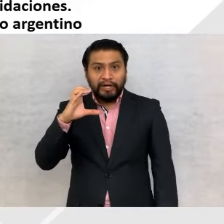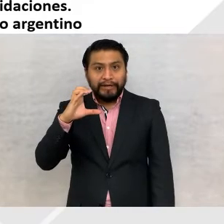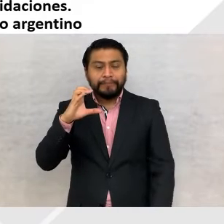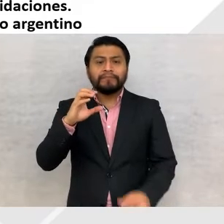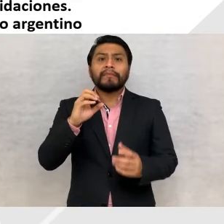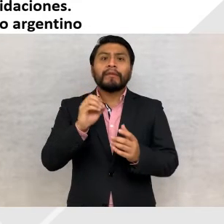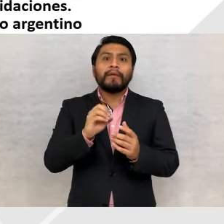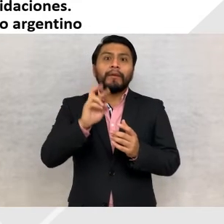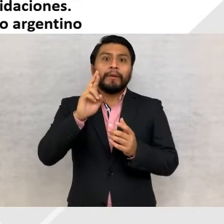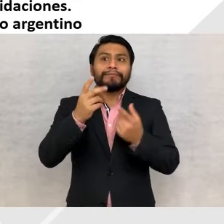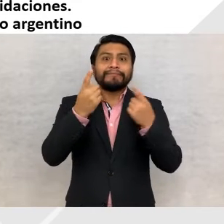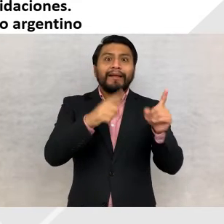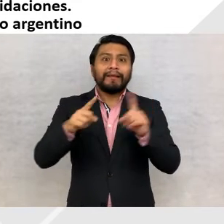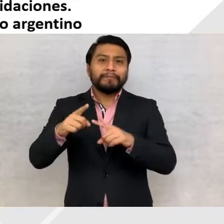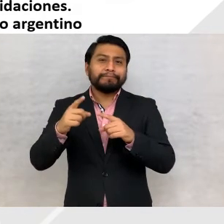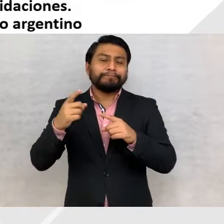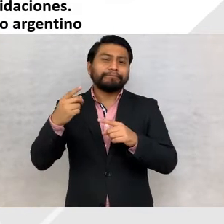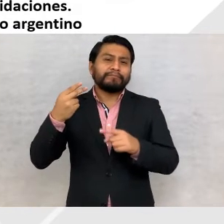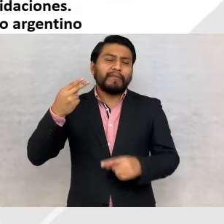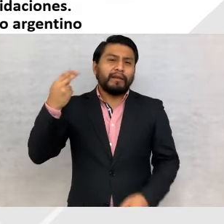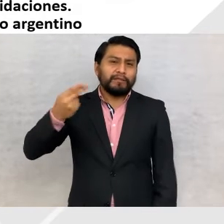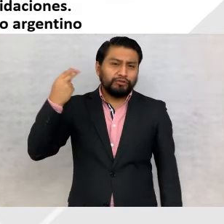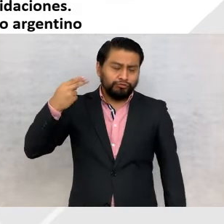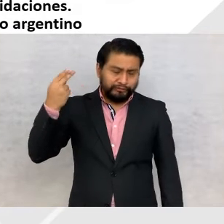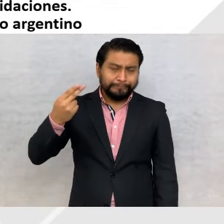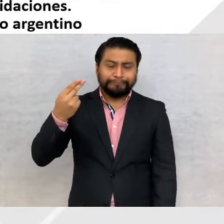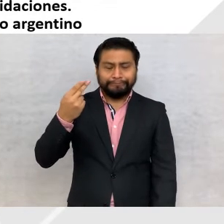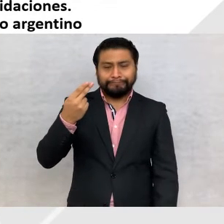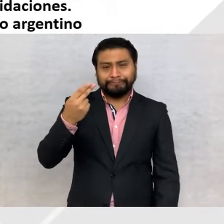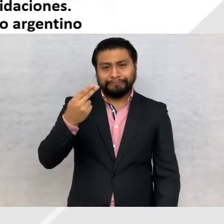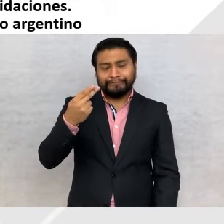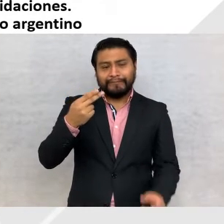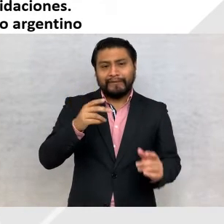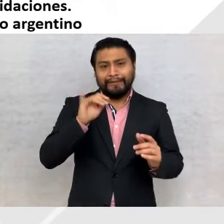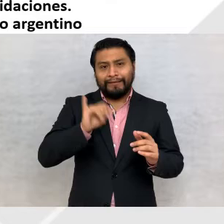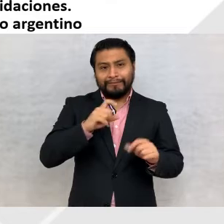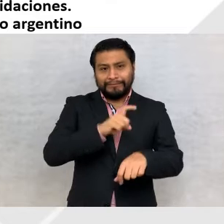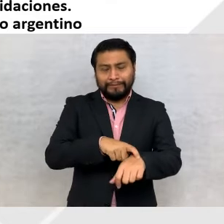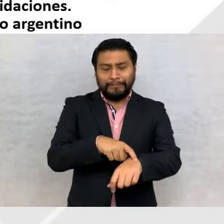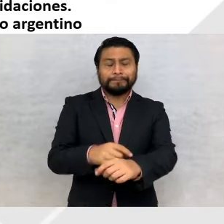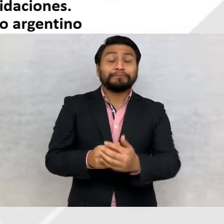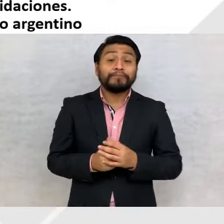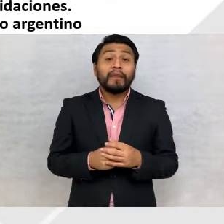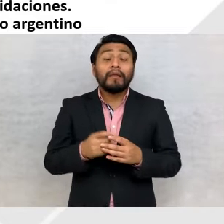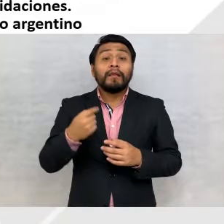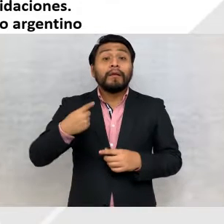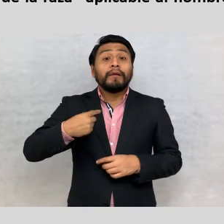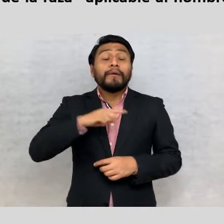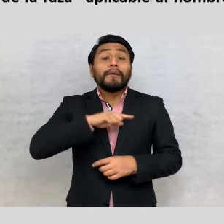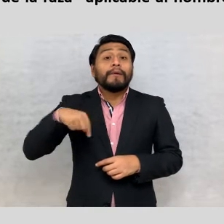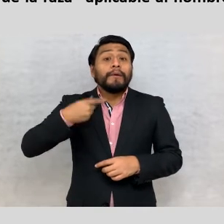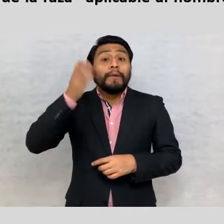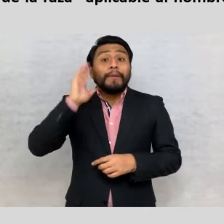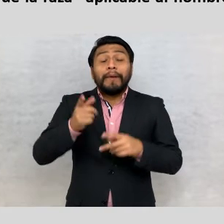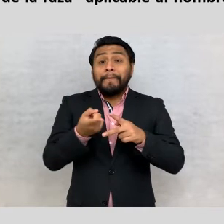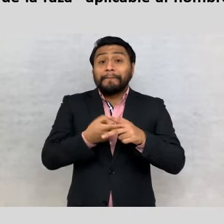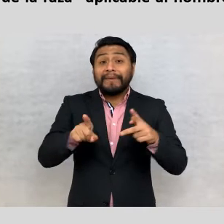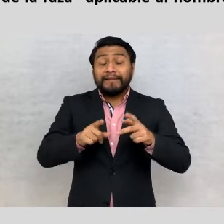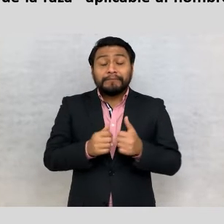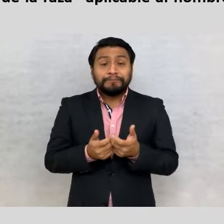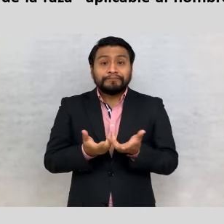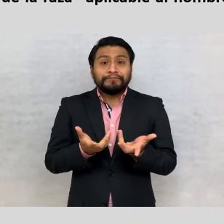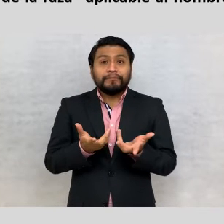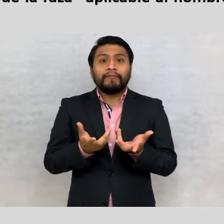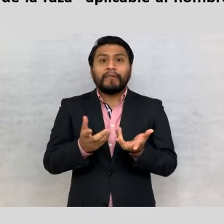established historiographically during the 20th century. Well, we're going to begin